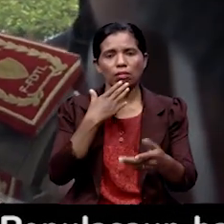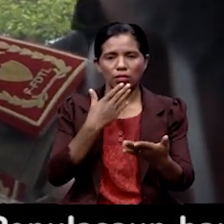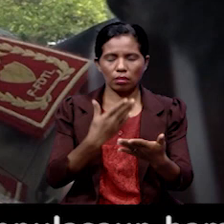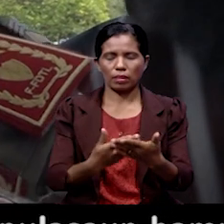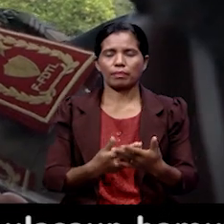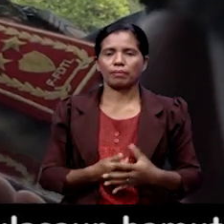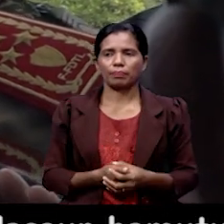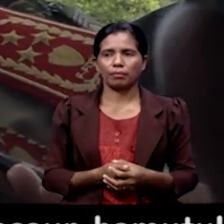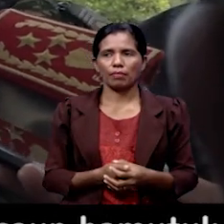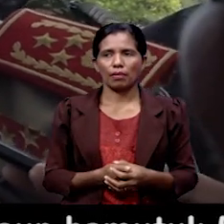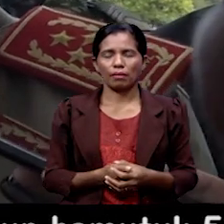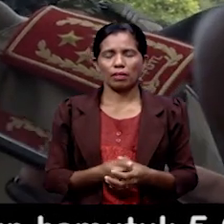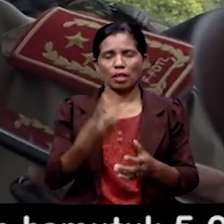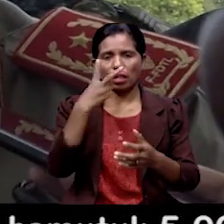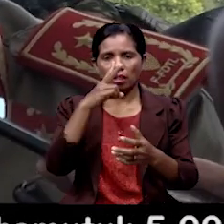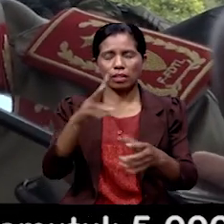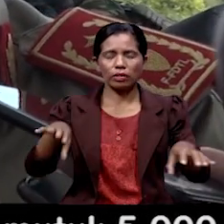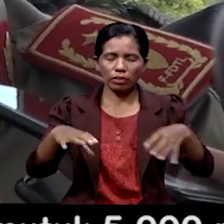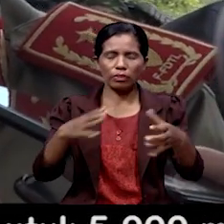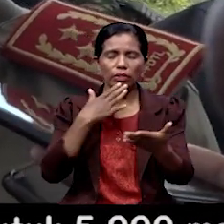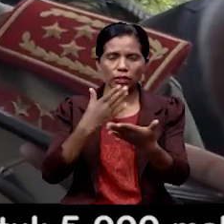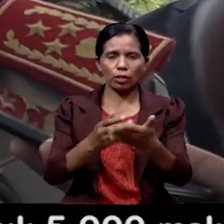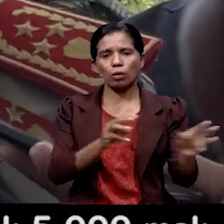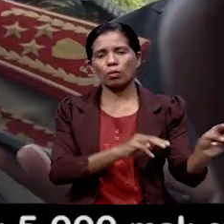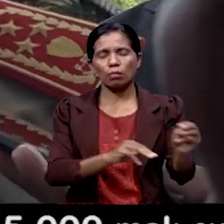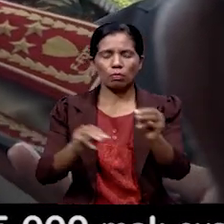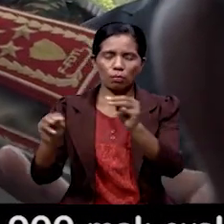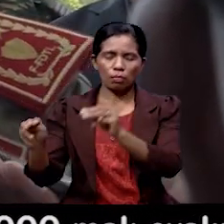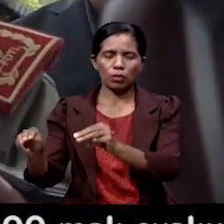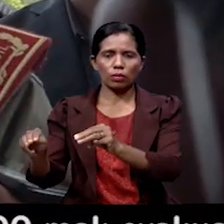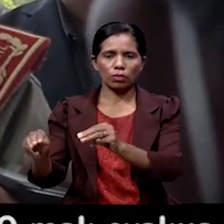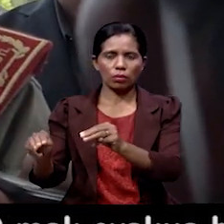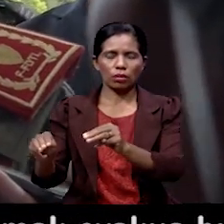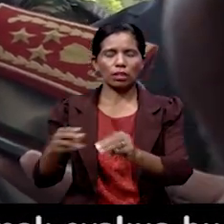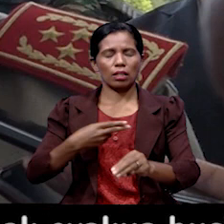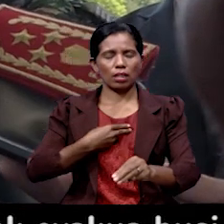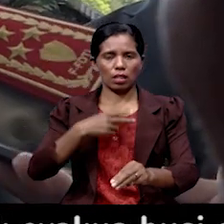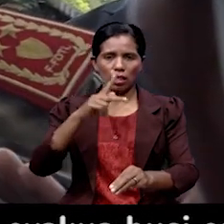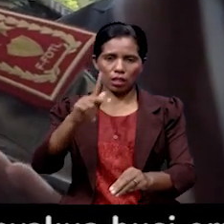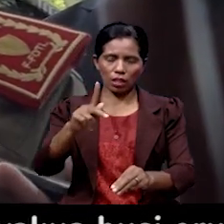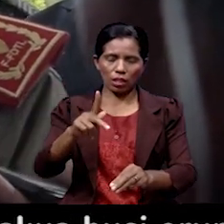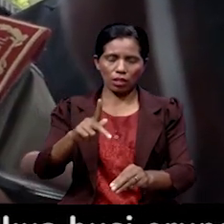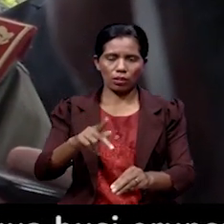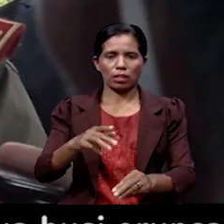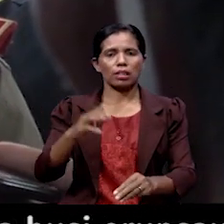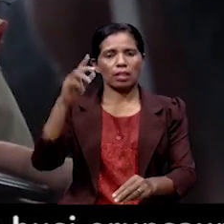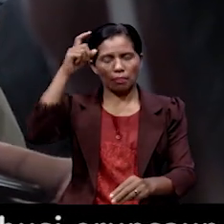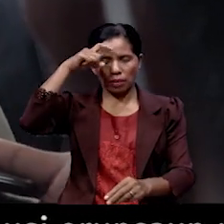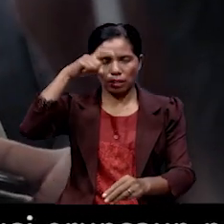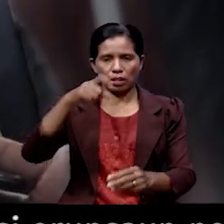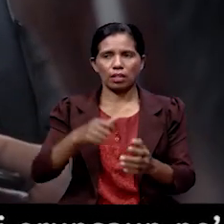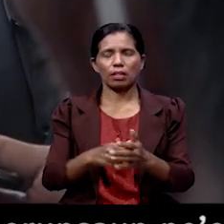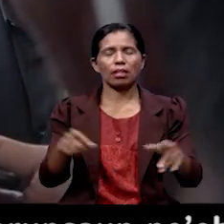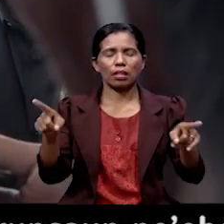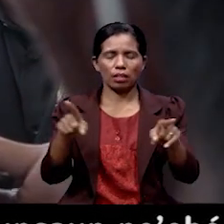revolusão nia revoluciona muda completamente nia karater nia mentalidade no dar